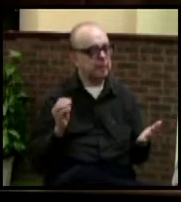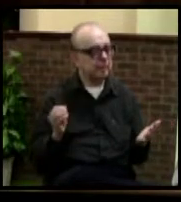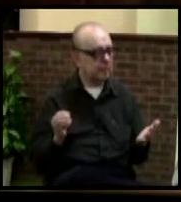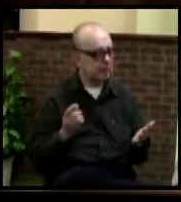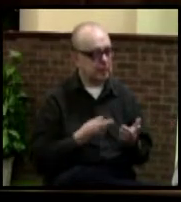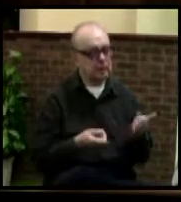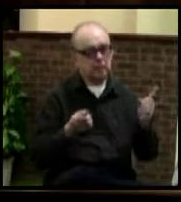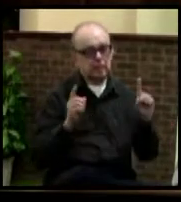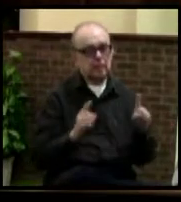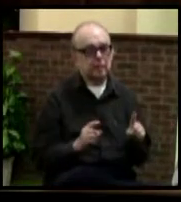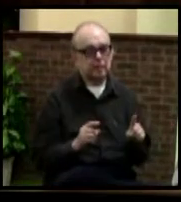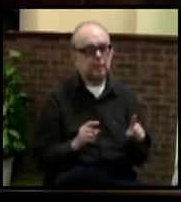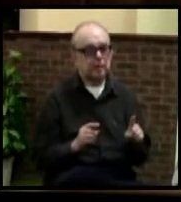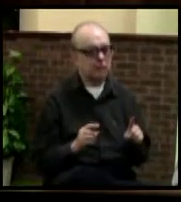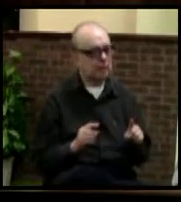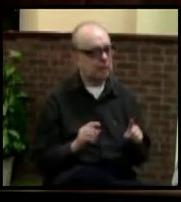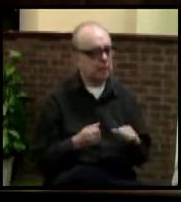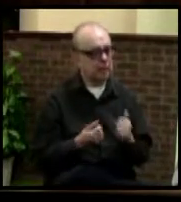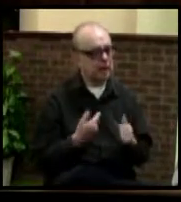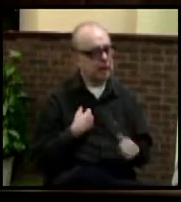So what happens is,